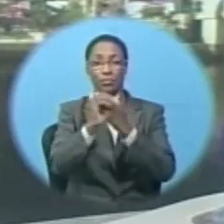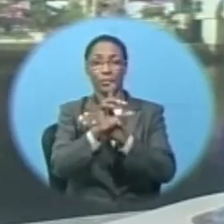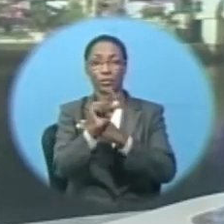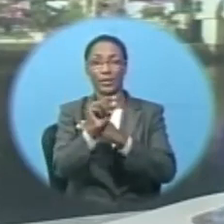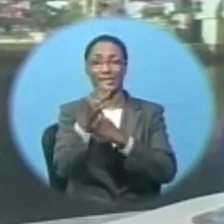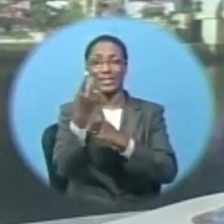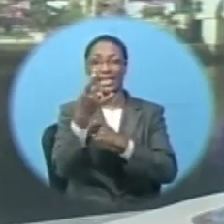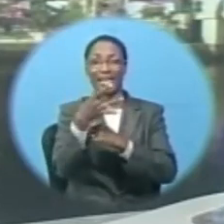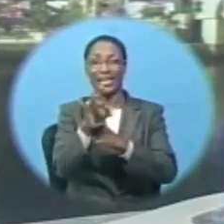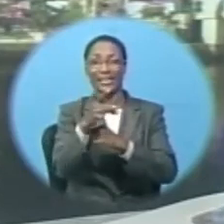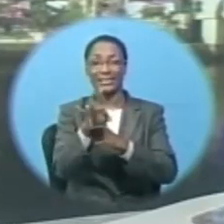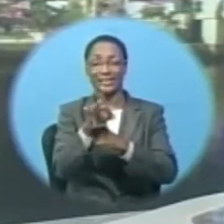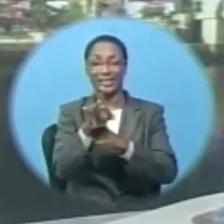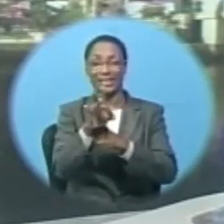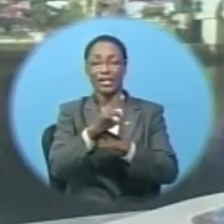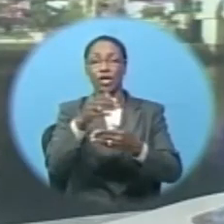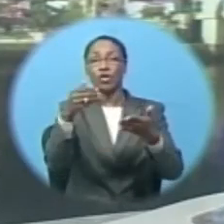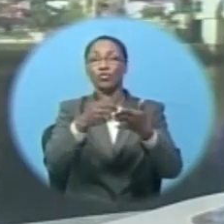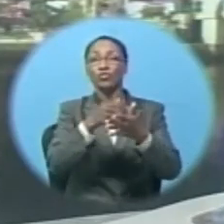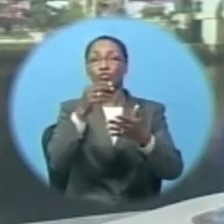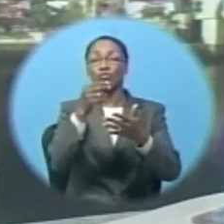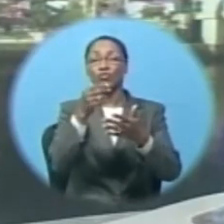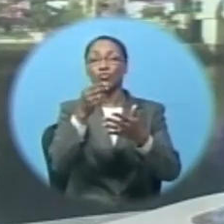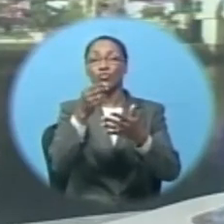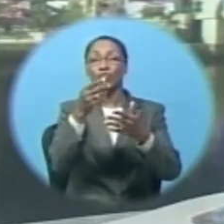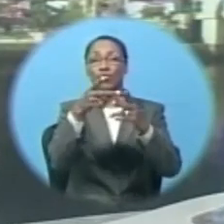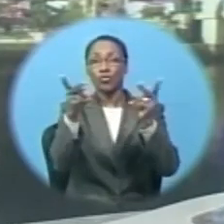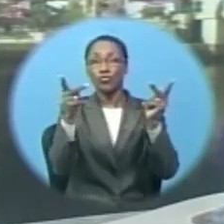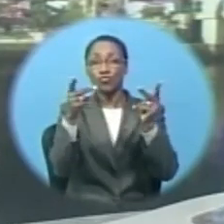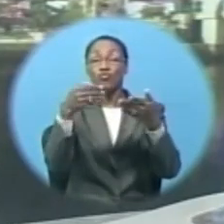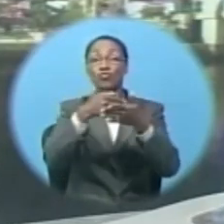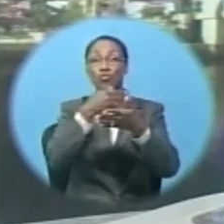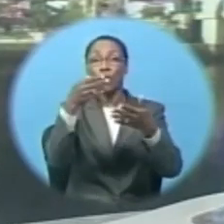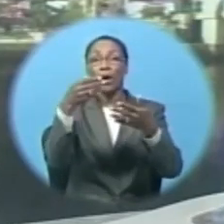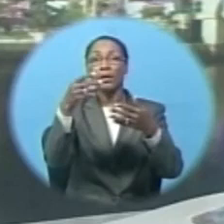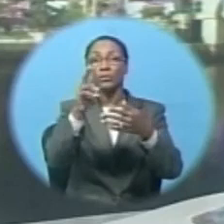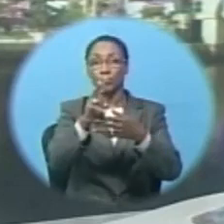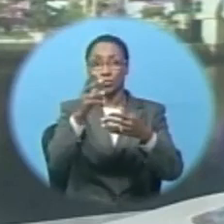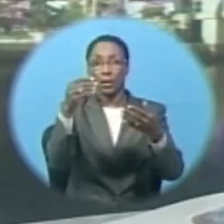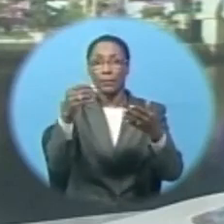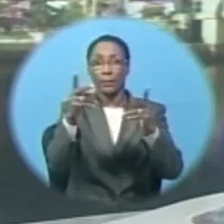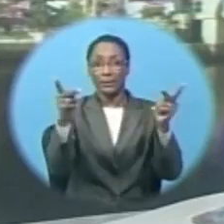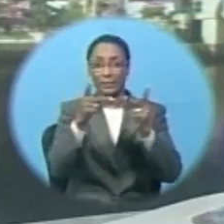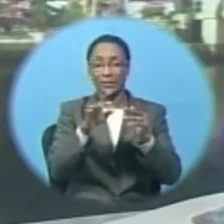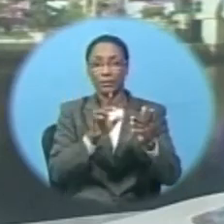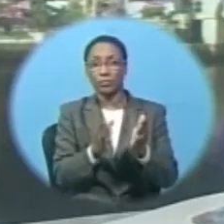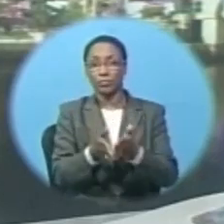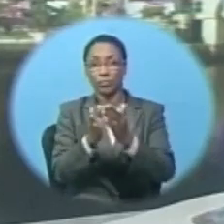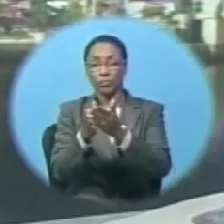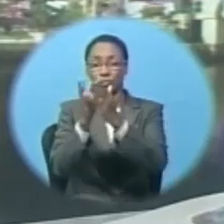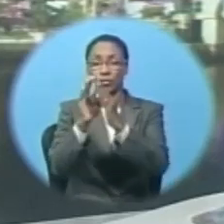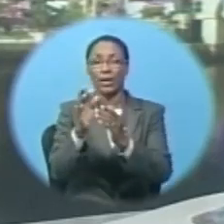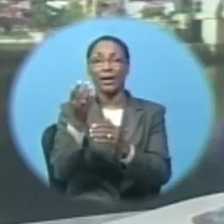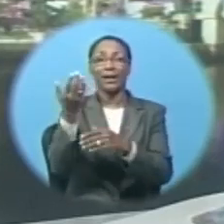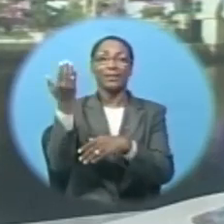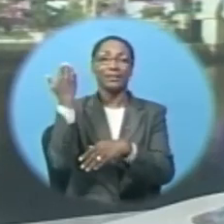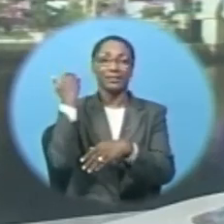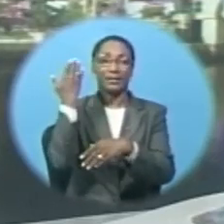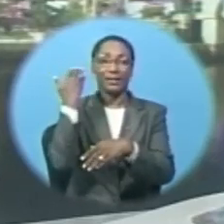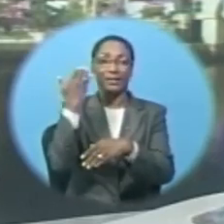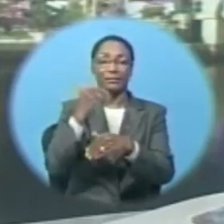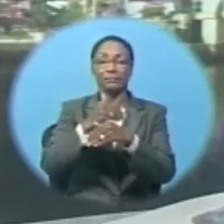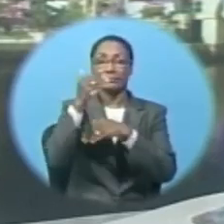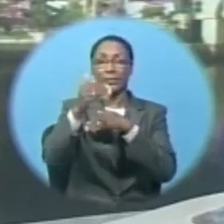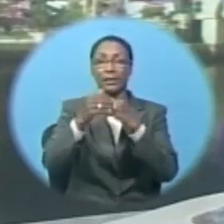be sailing to next year. The Disney Magic will operate from New York on 5-day sailings that include 2 full days in Bermuda